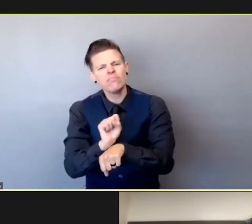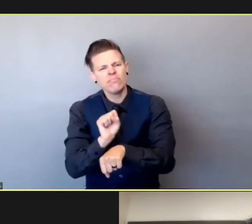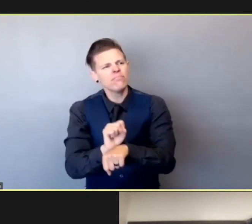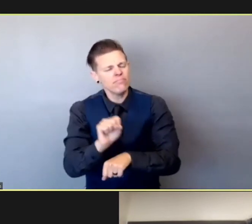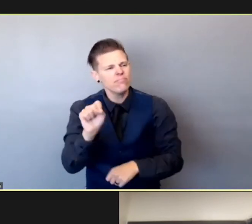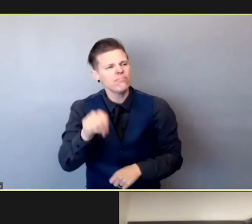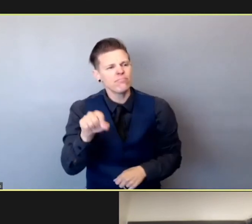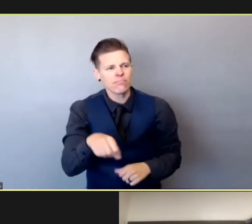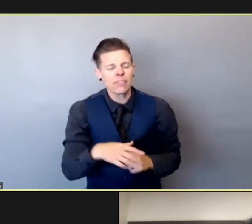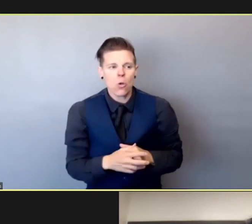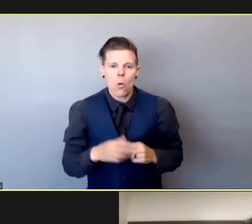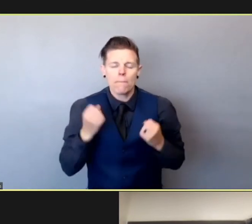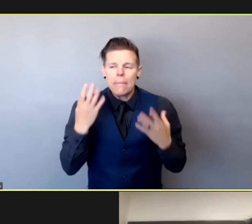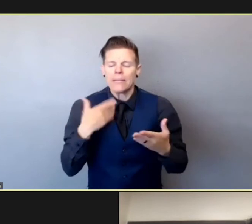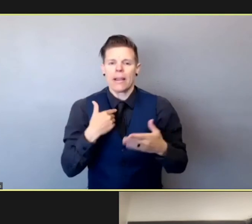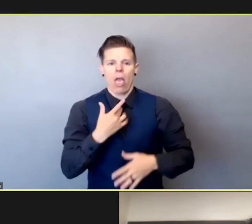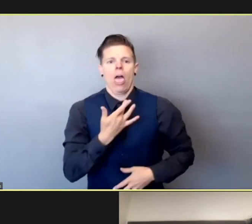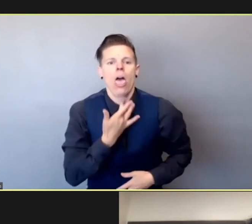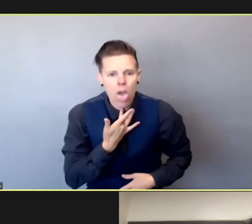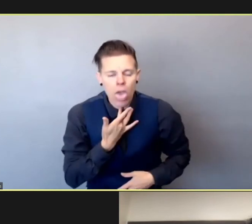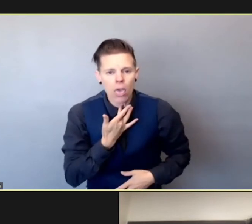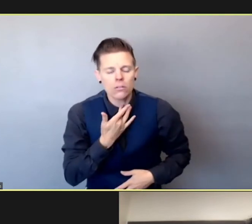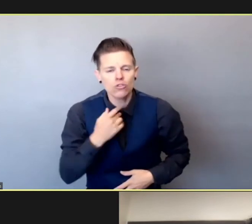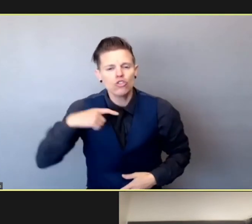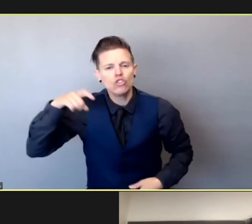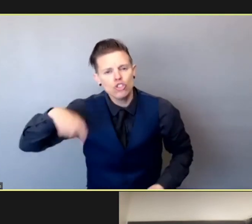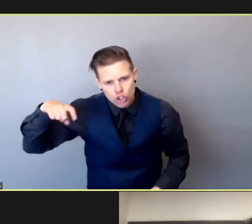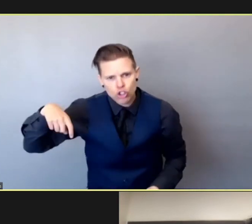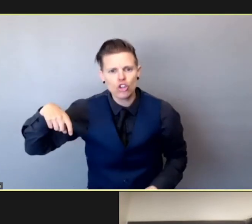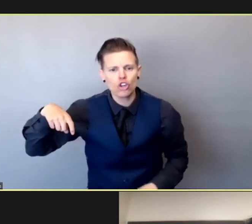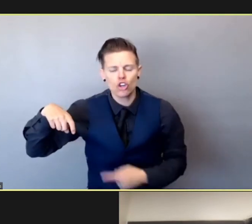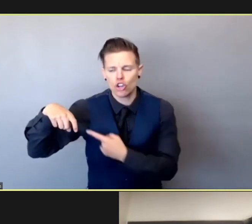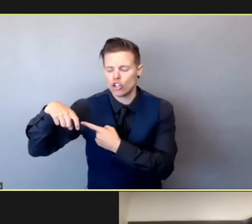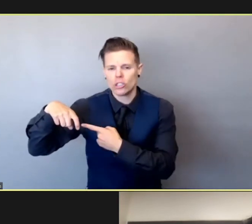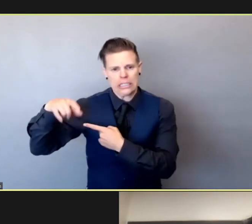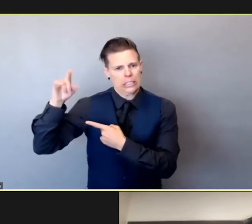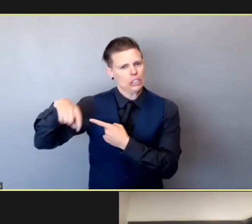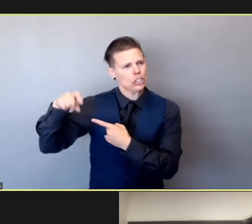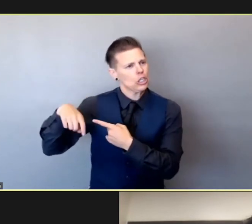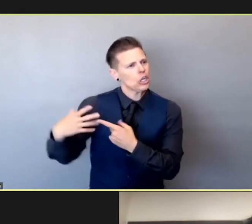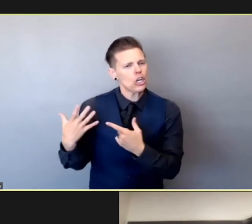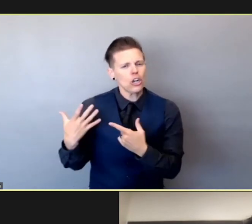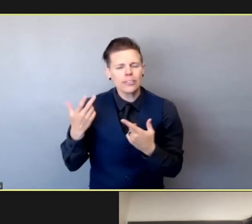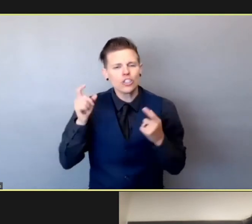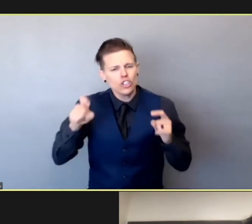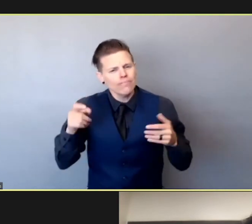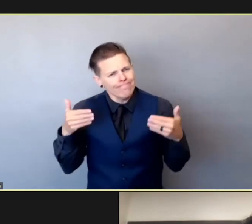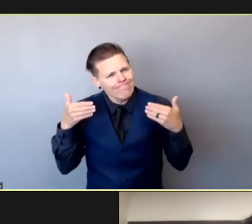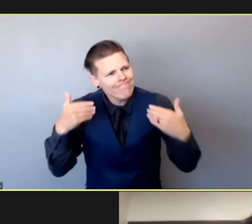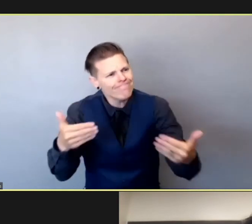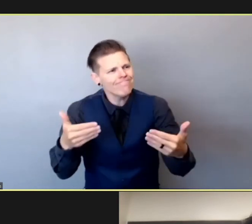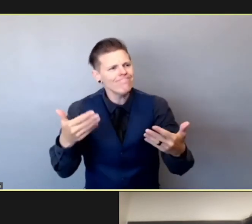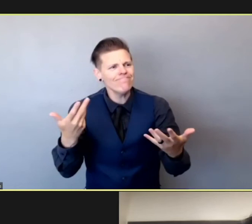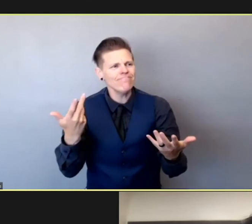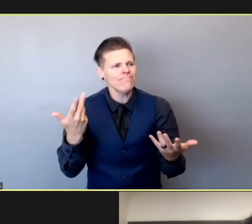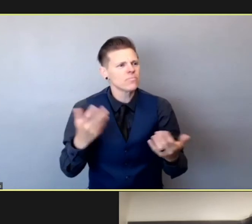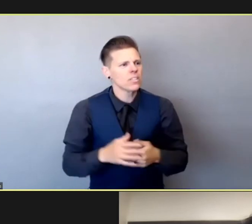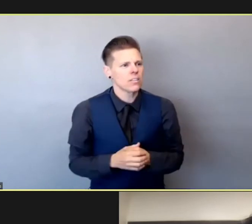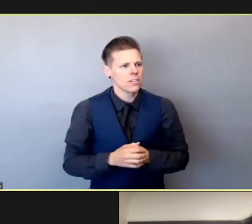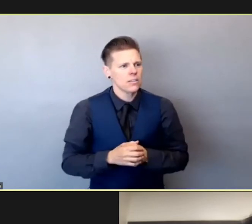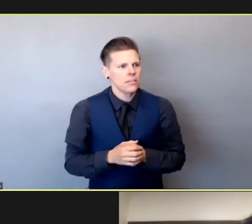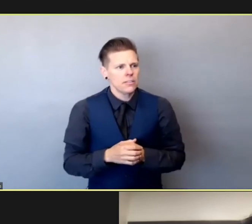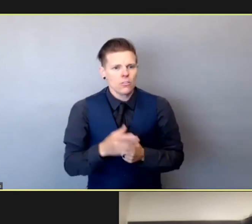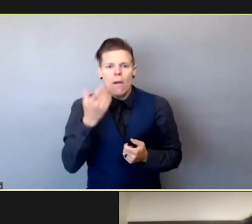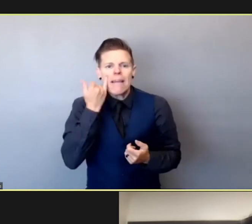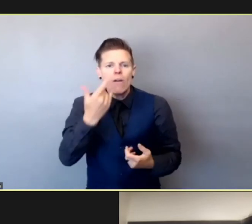ending our life because of a choice not to take a proven therapy. I mean, I respect people's right to choose, and I'm not judging